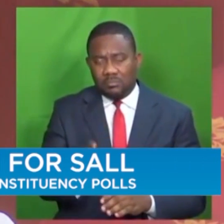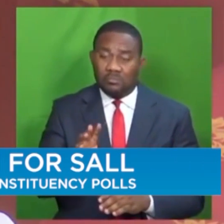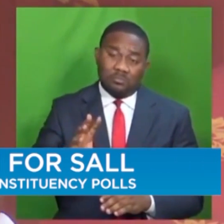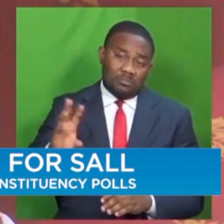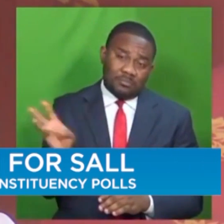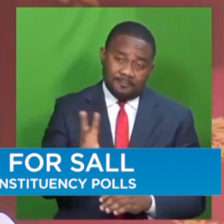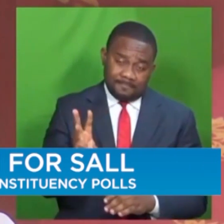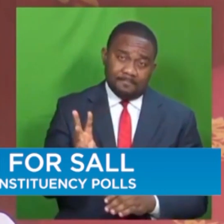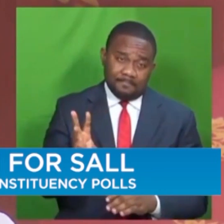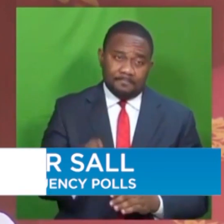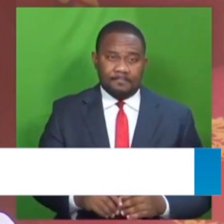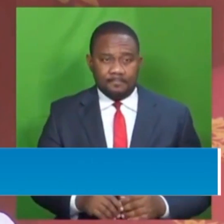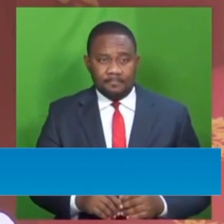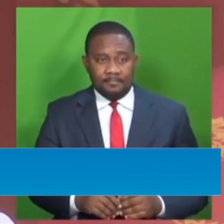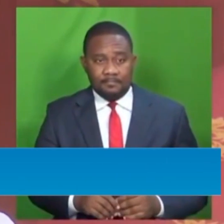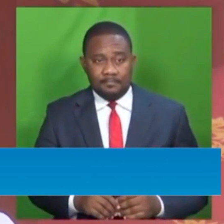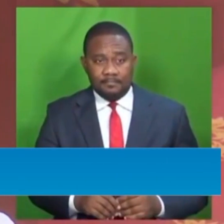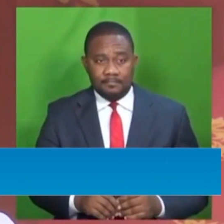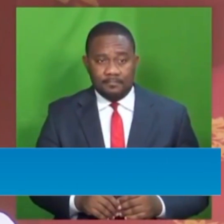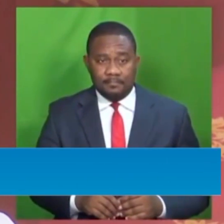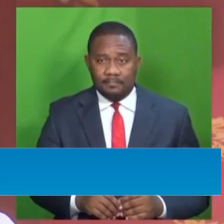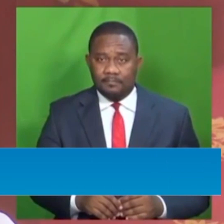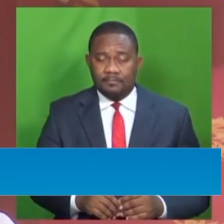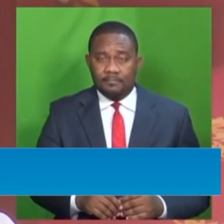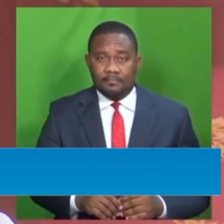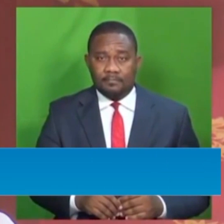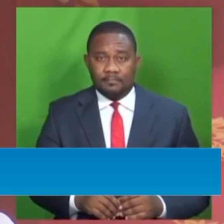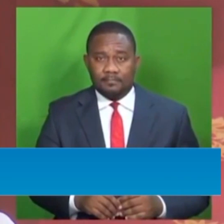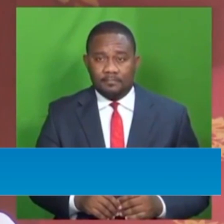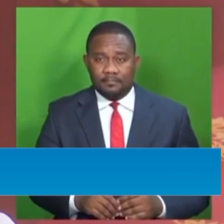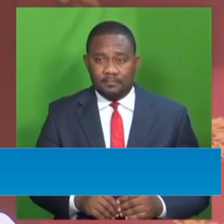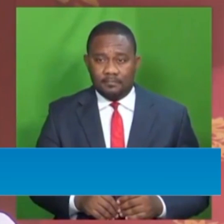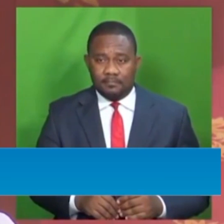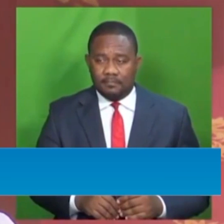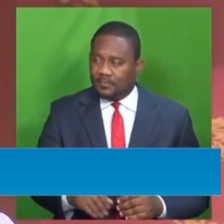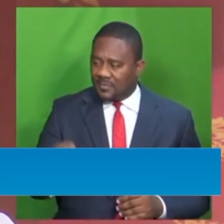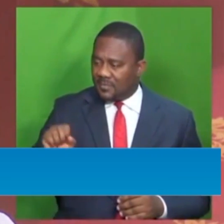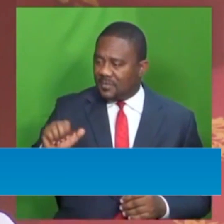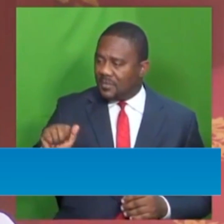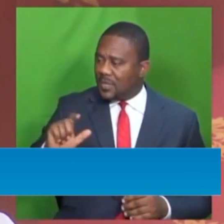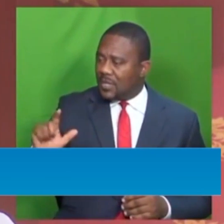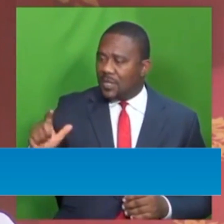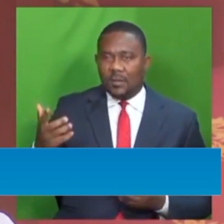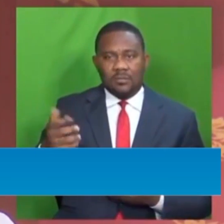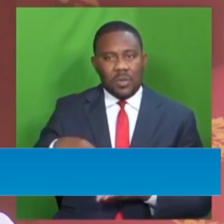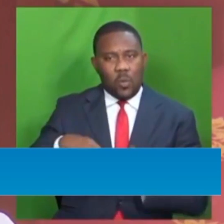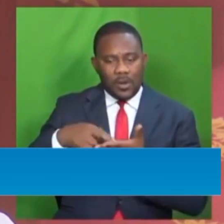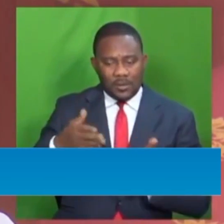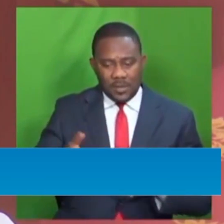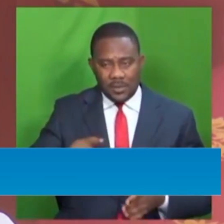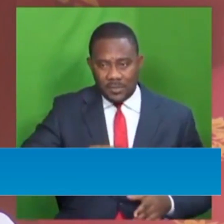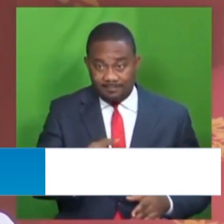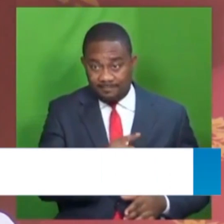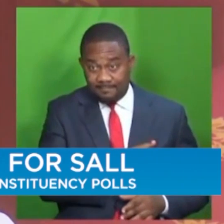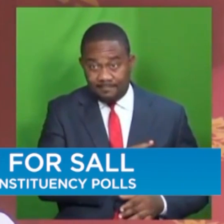If it is desired that the creation comes into force, the way to achieve representation of the SALL people in